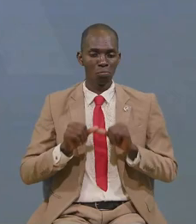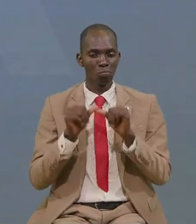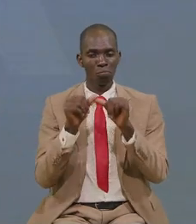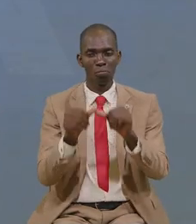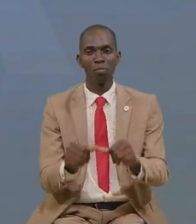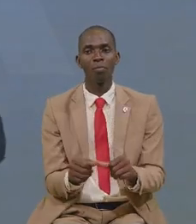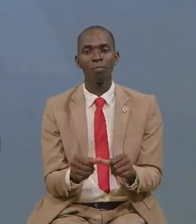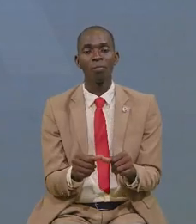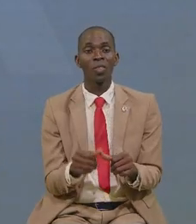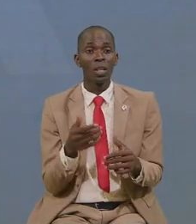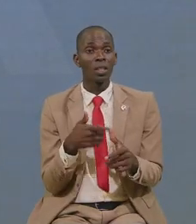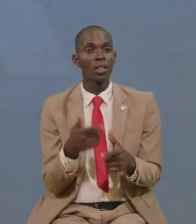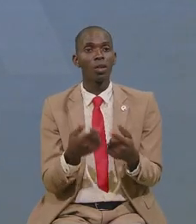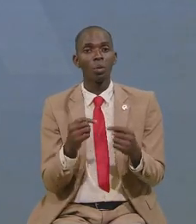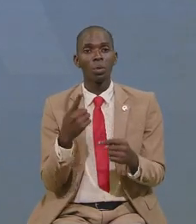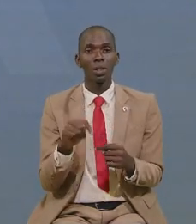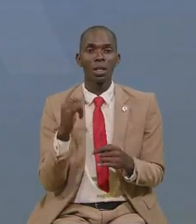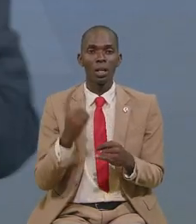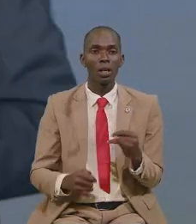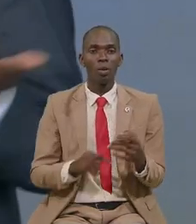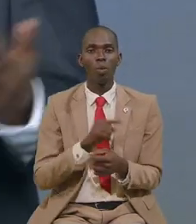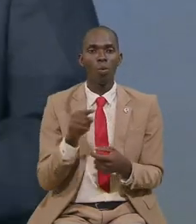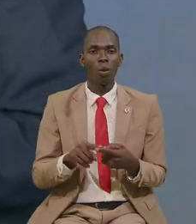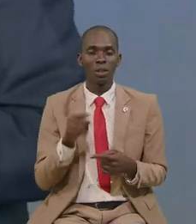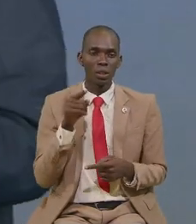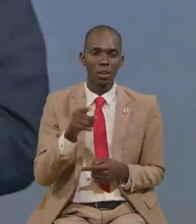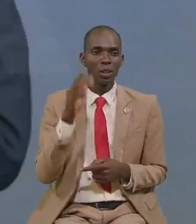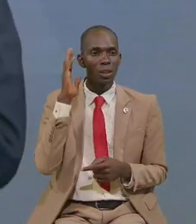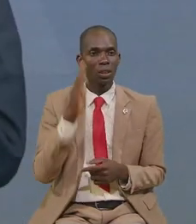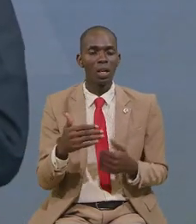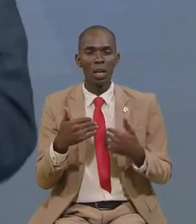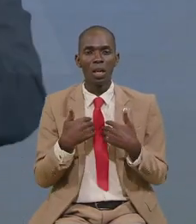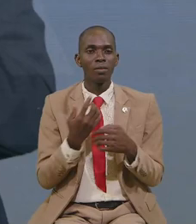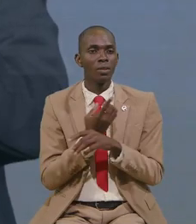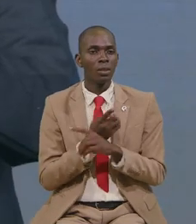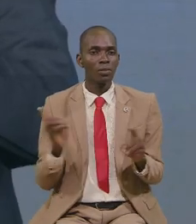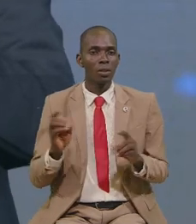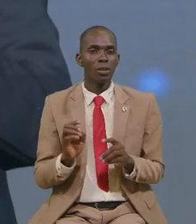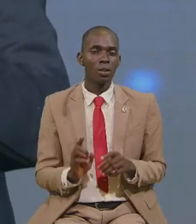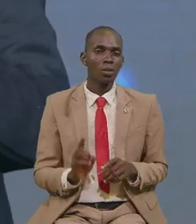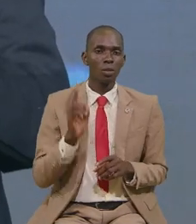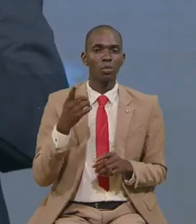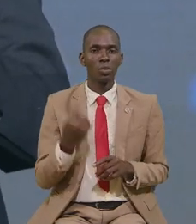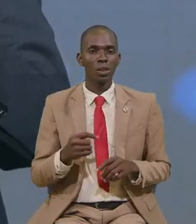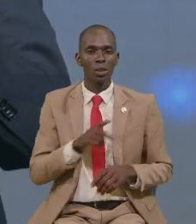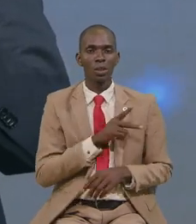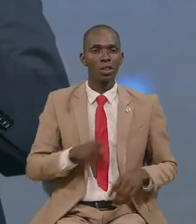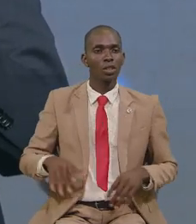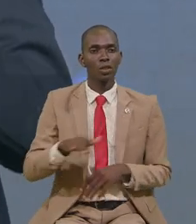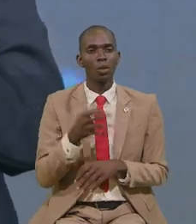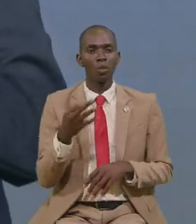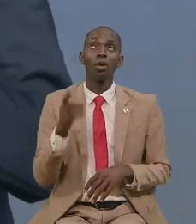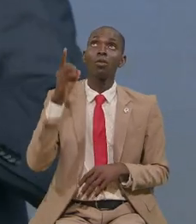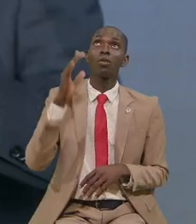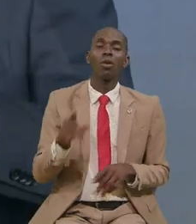the end, when he shall have delivered up the kingdom of God, even the